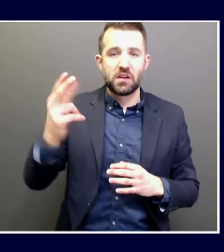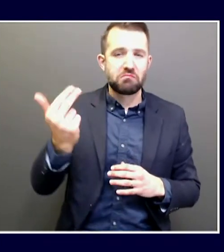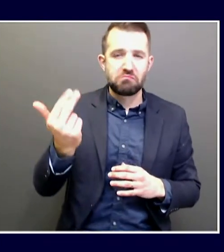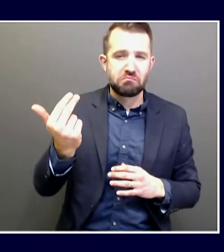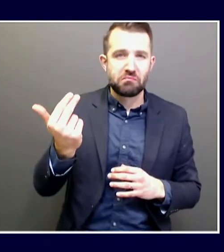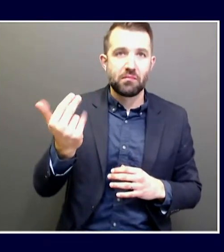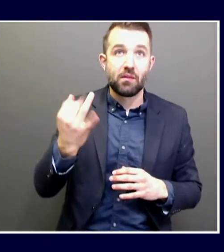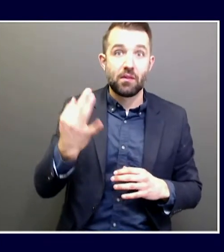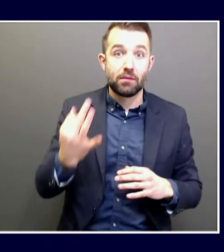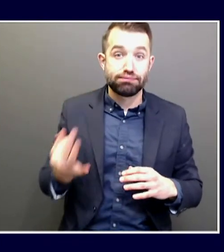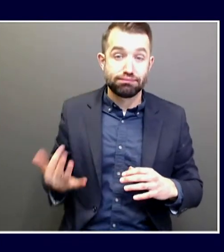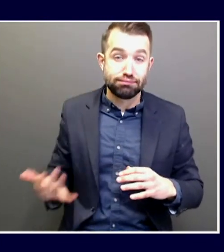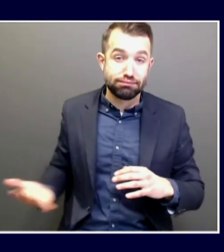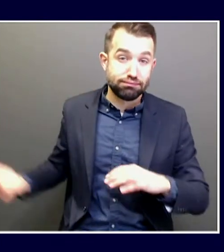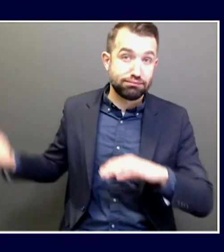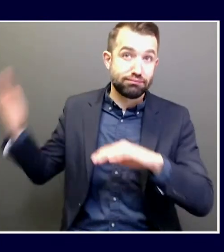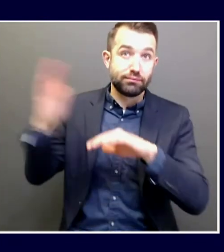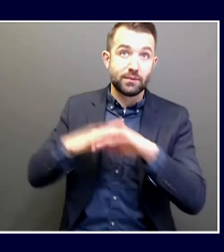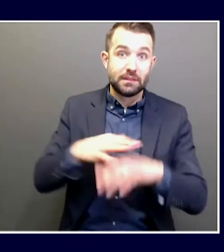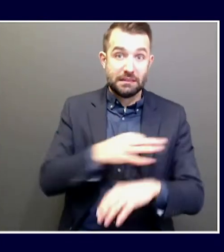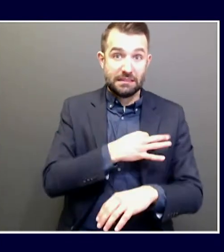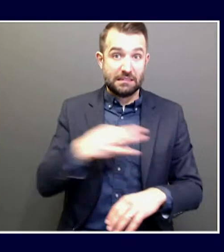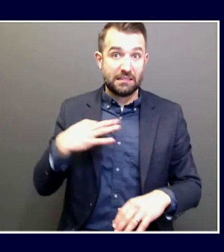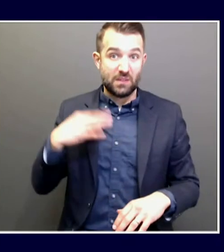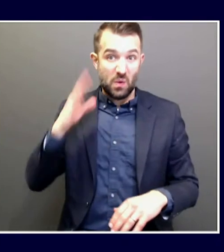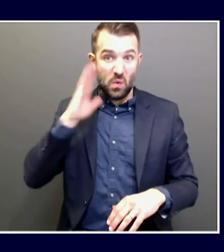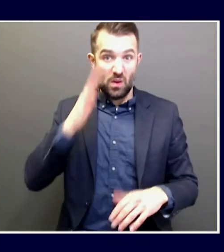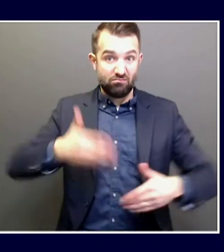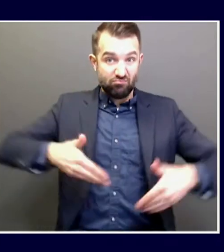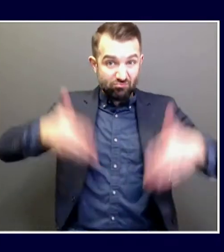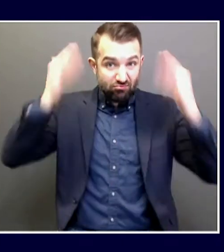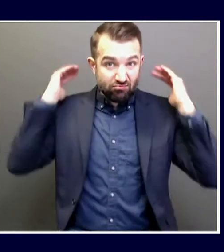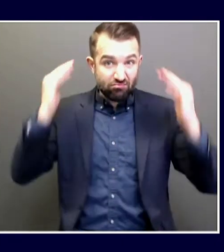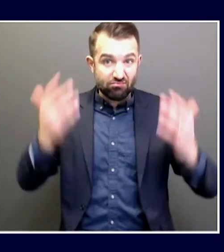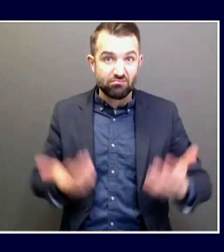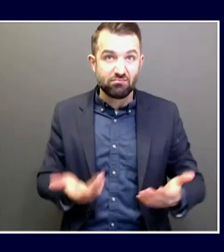correct? I think that's the case, yes.